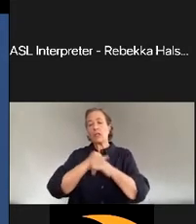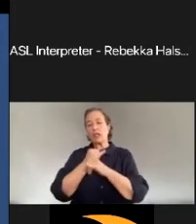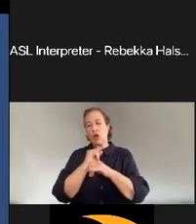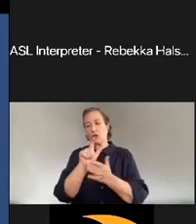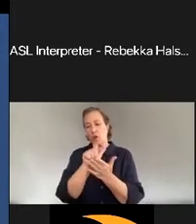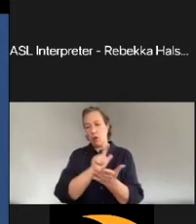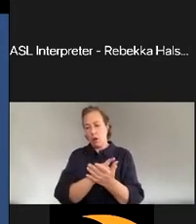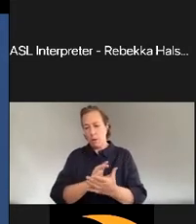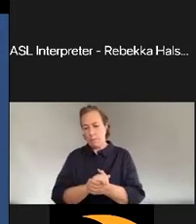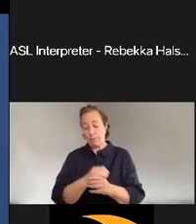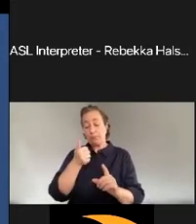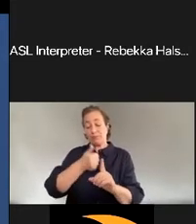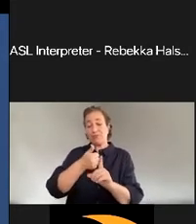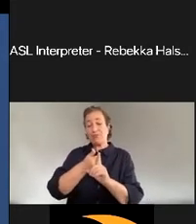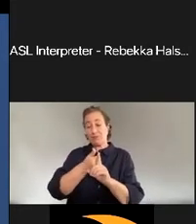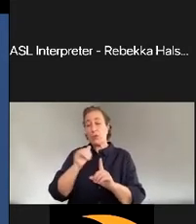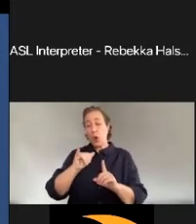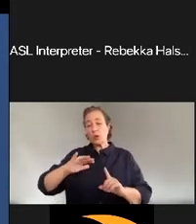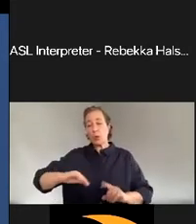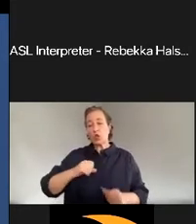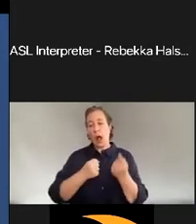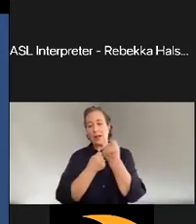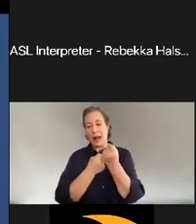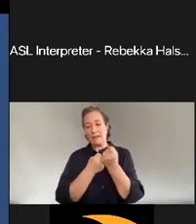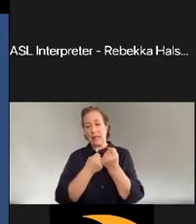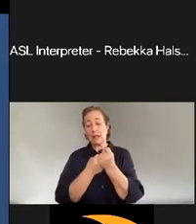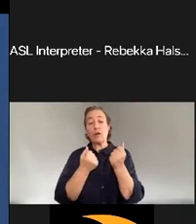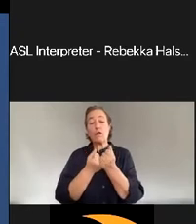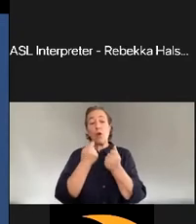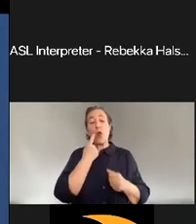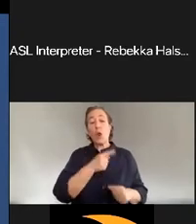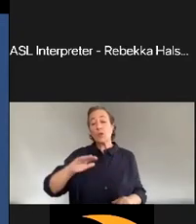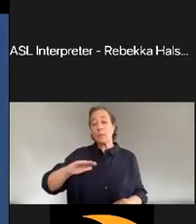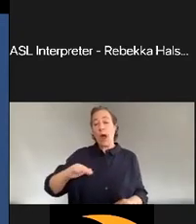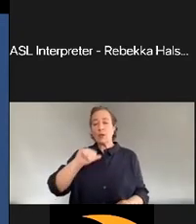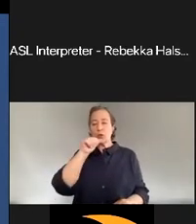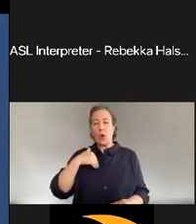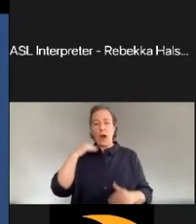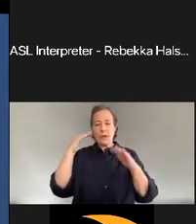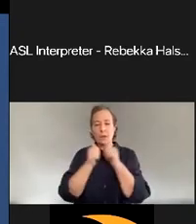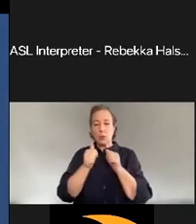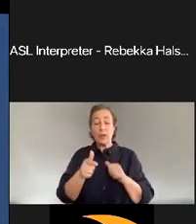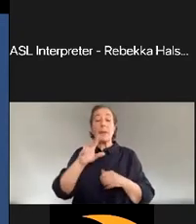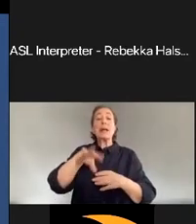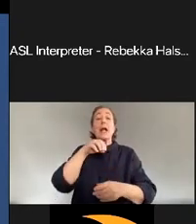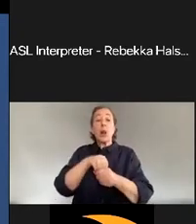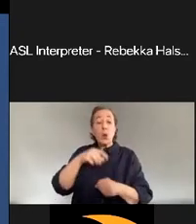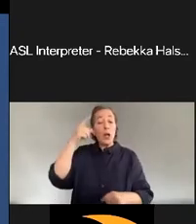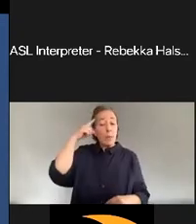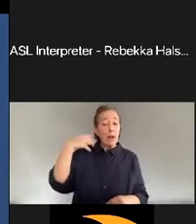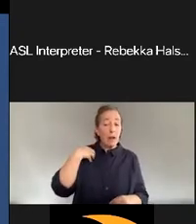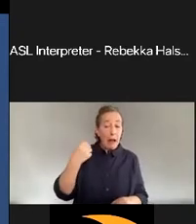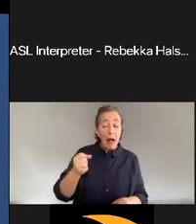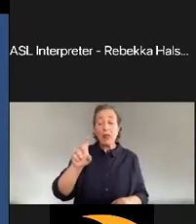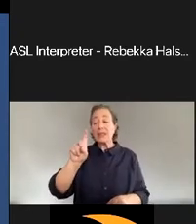She also worked as a child advocate with unaccompanied minors, including children with developmental and mental health disabilities who